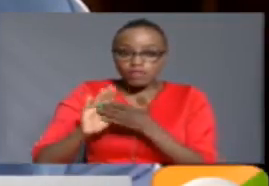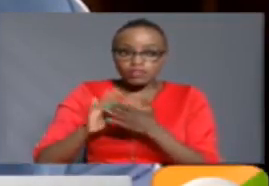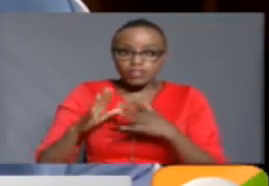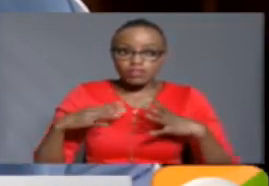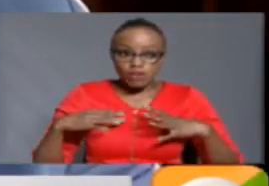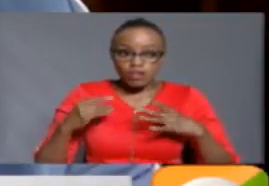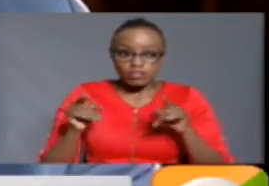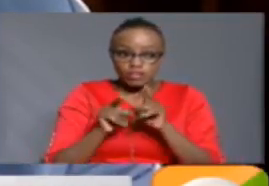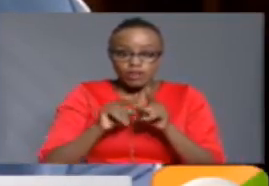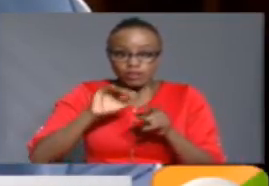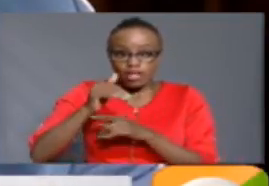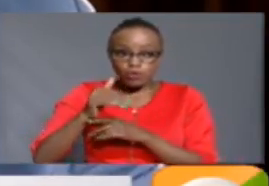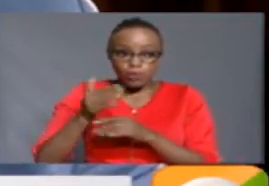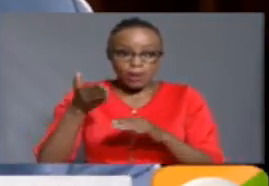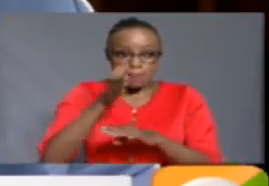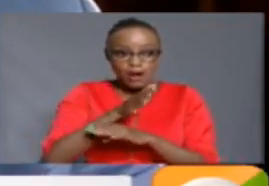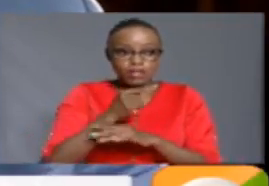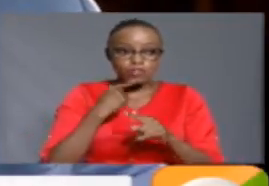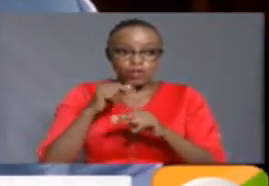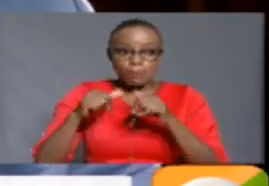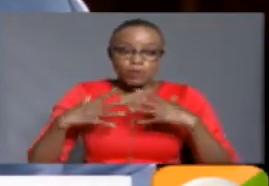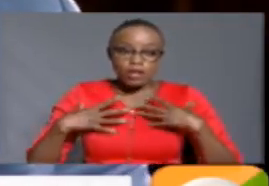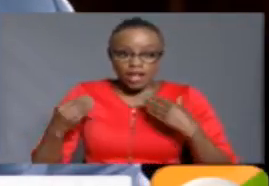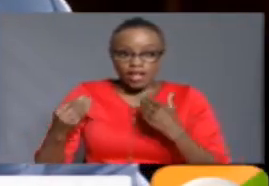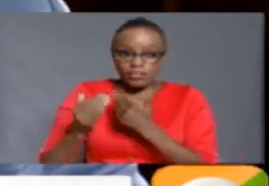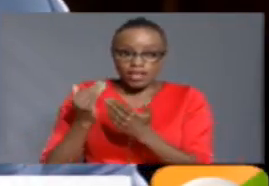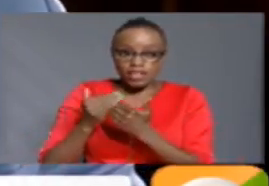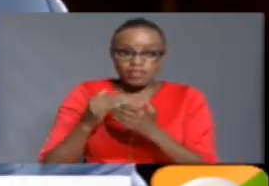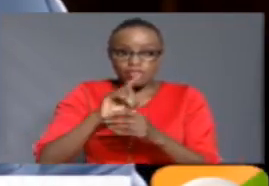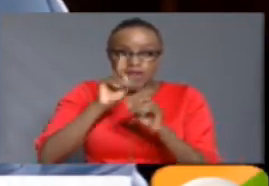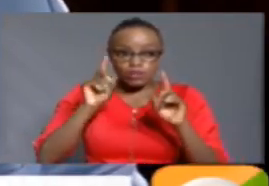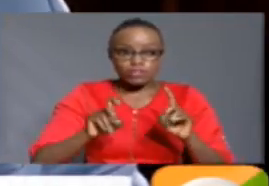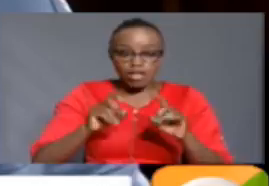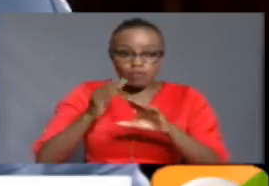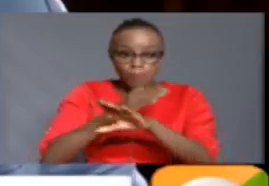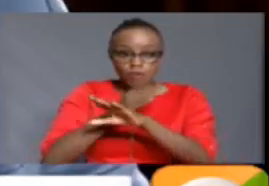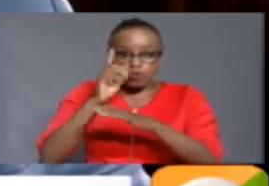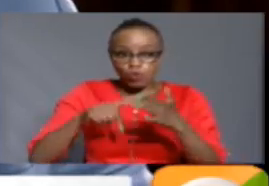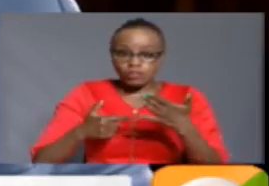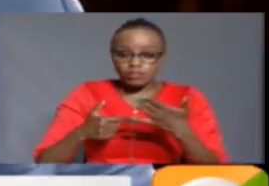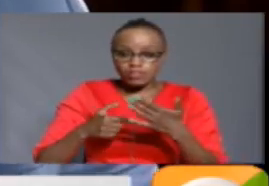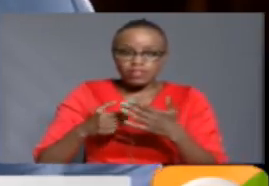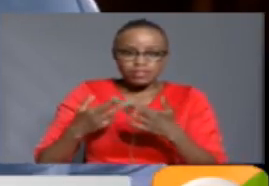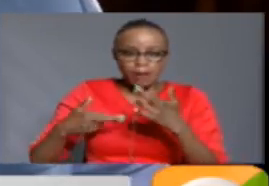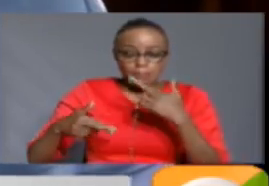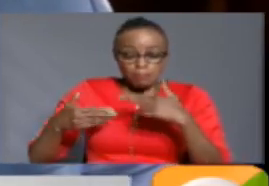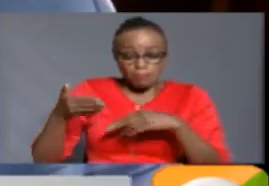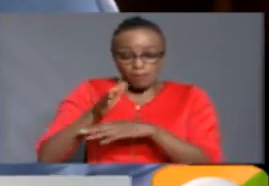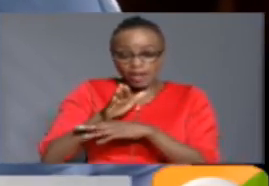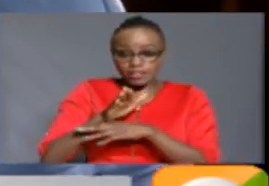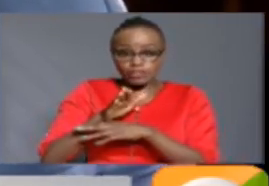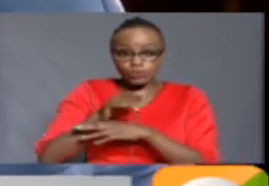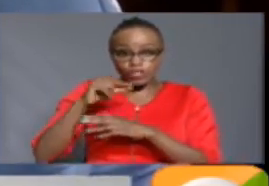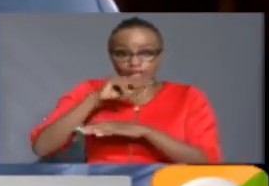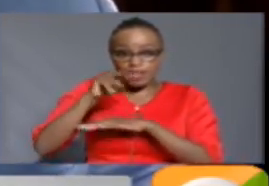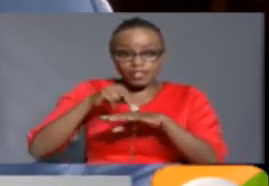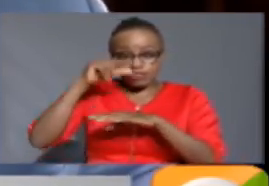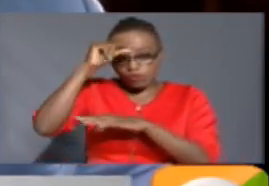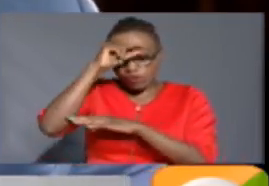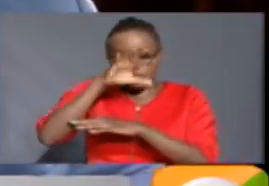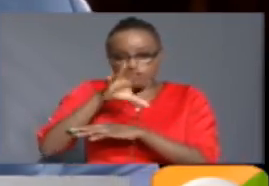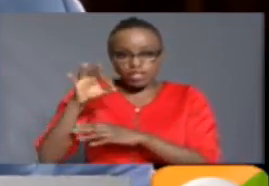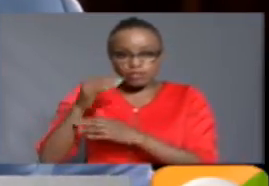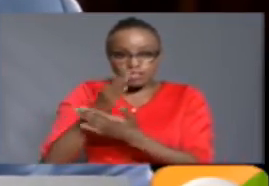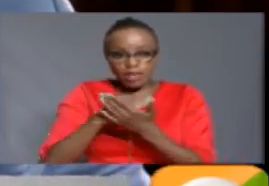on Town Hall Session. We'll be back. We're still talking about healthcare. The question we asked you earlier is, should it be reverted to the national government? We'll sample some of your views